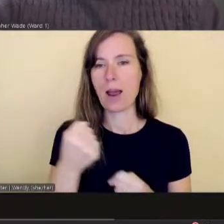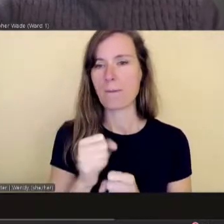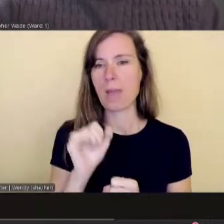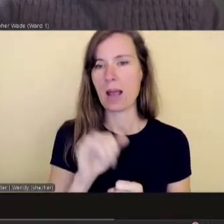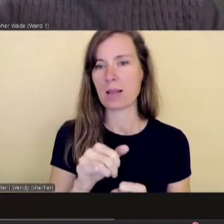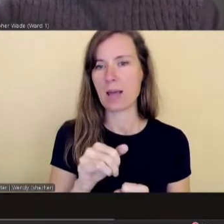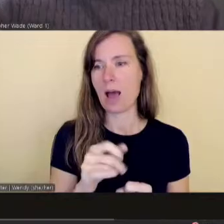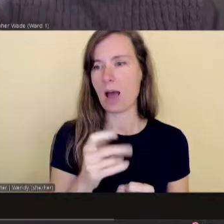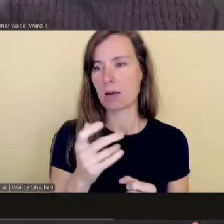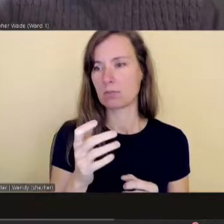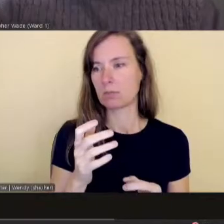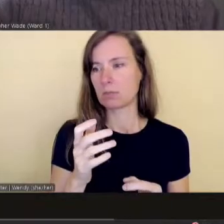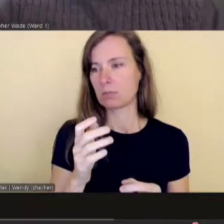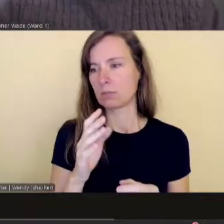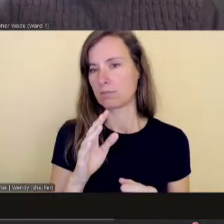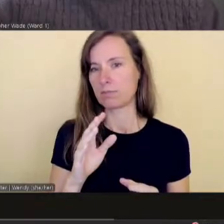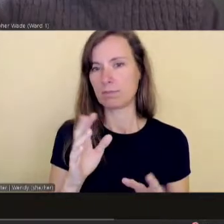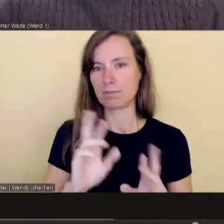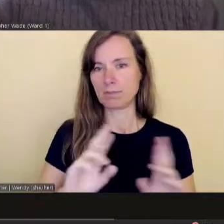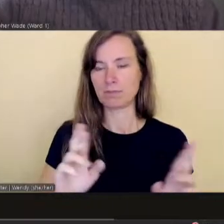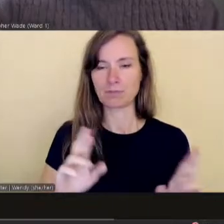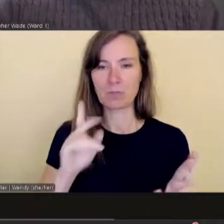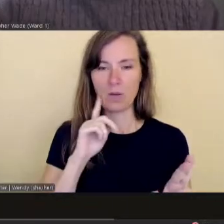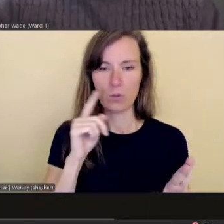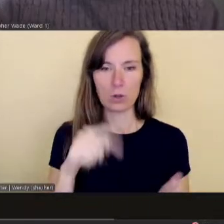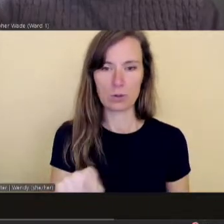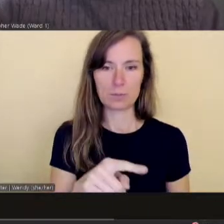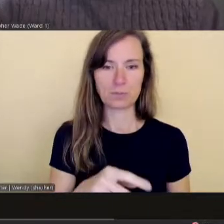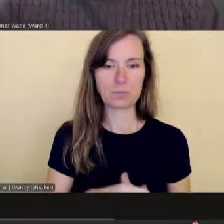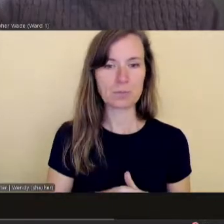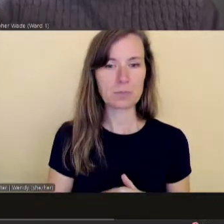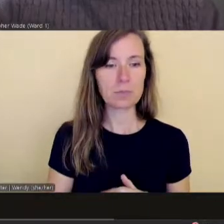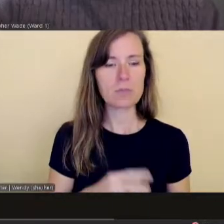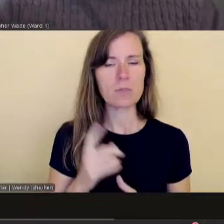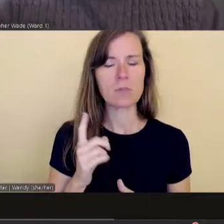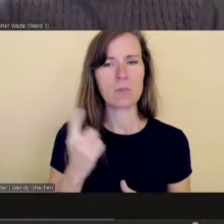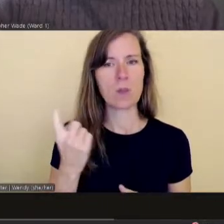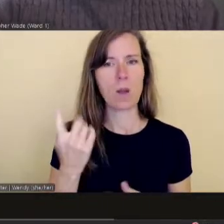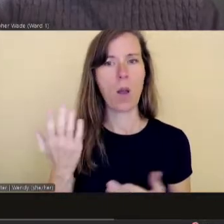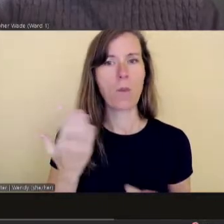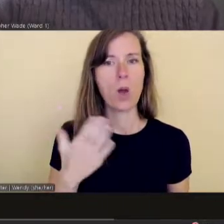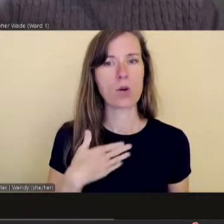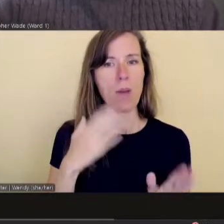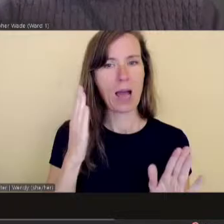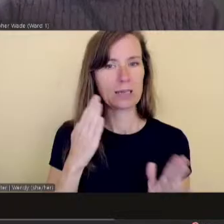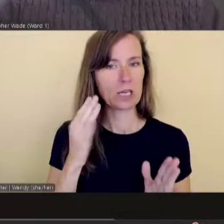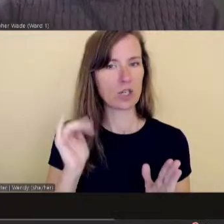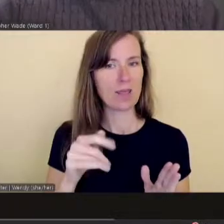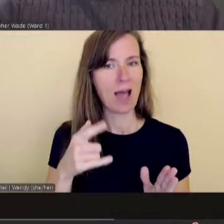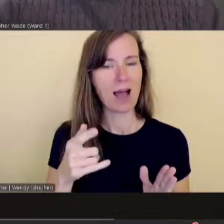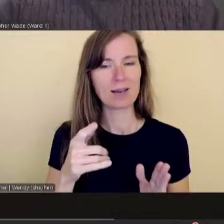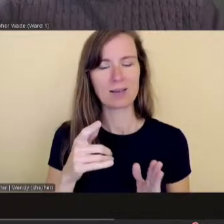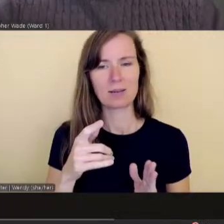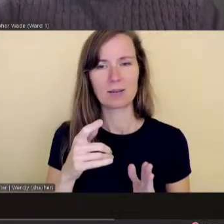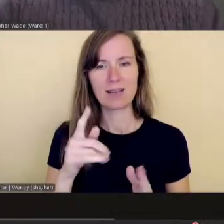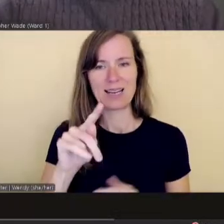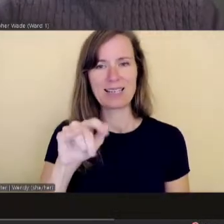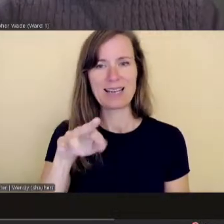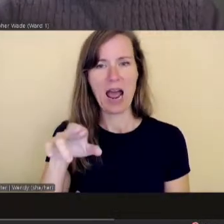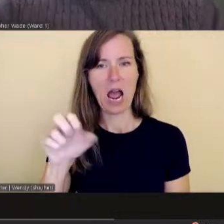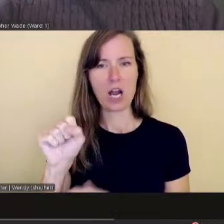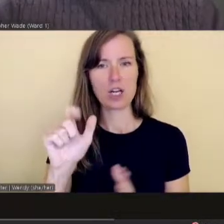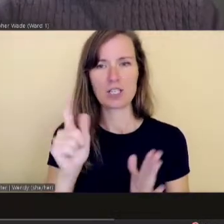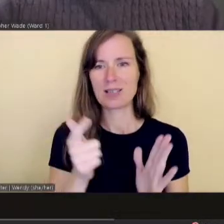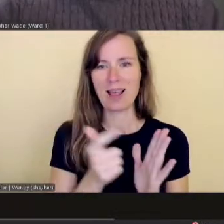that there has been illegal tire dumping in the Beaver Dam Creek area. We will provide that